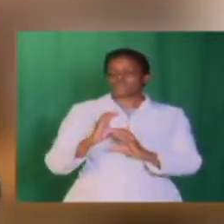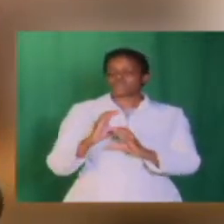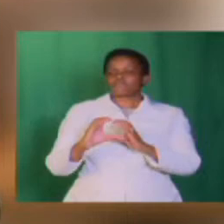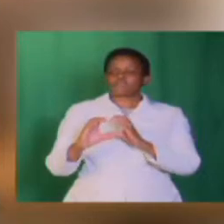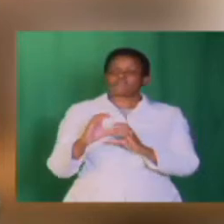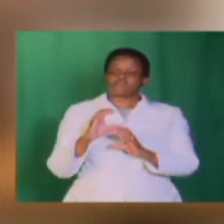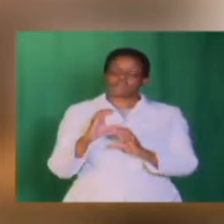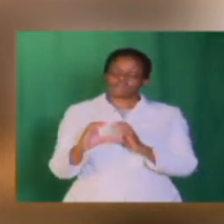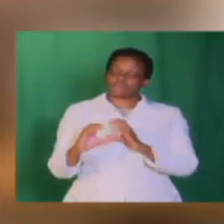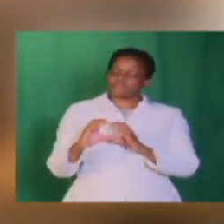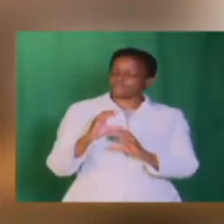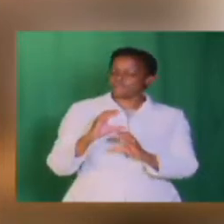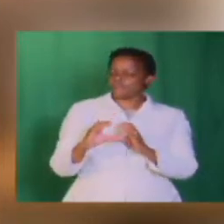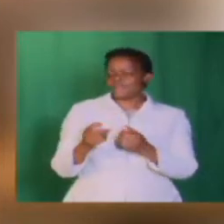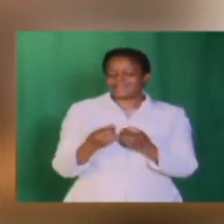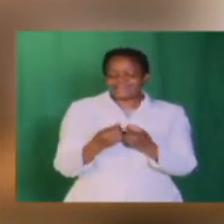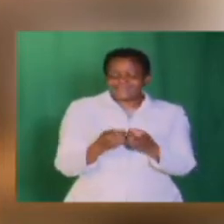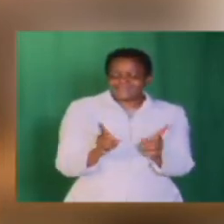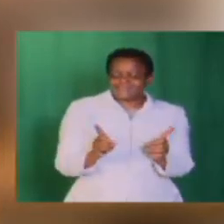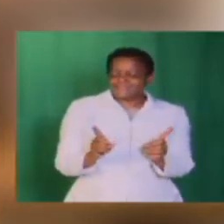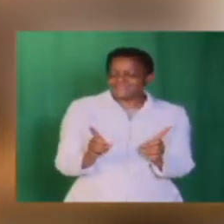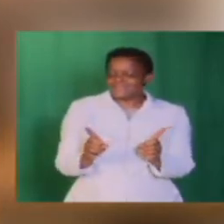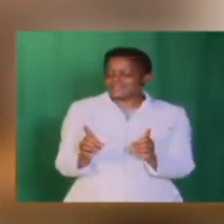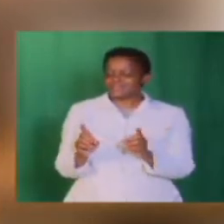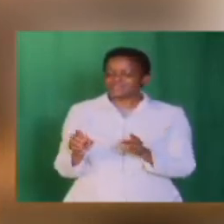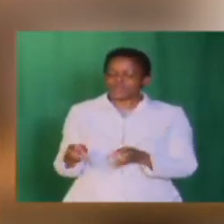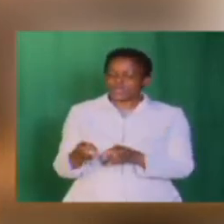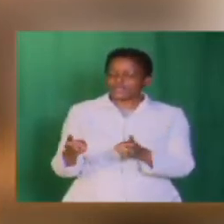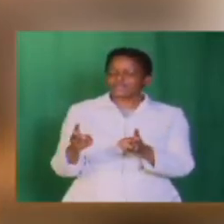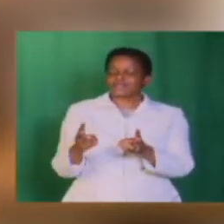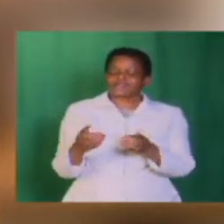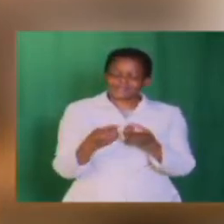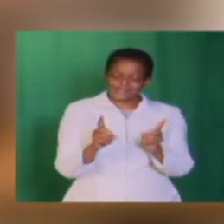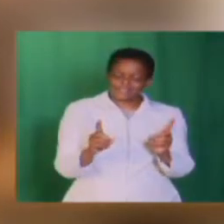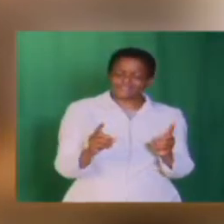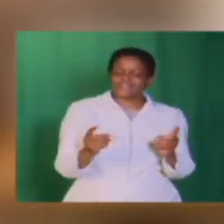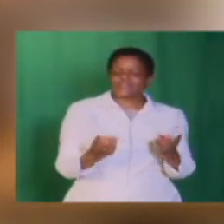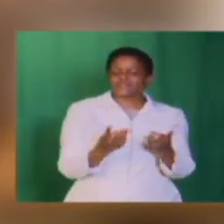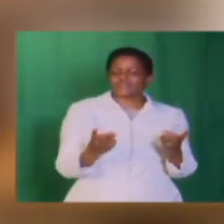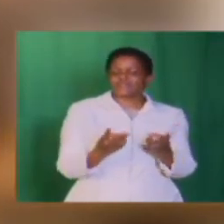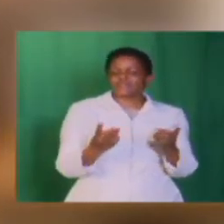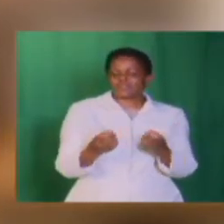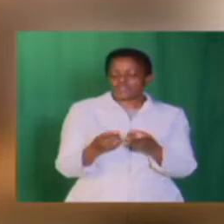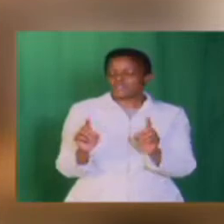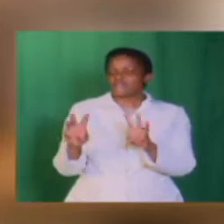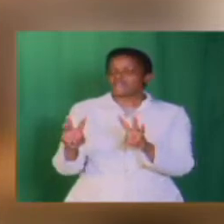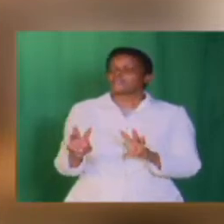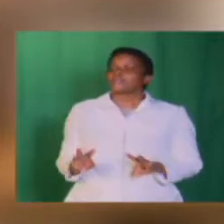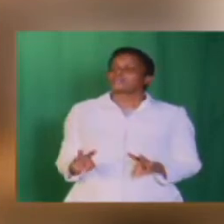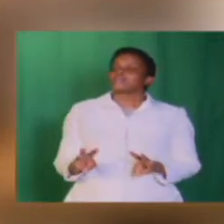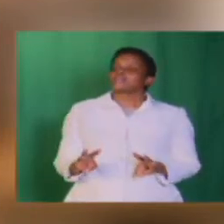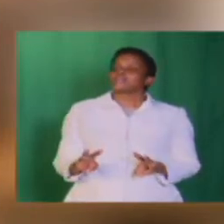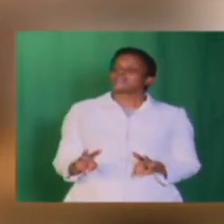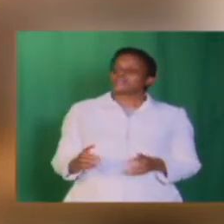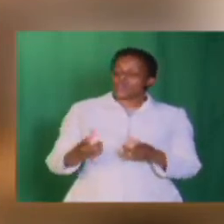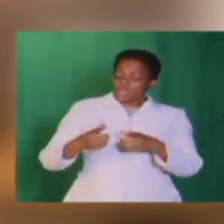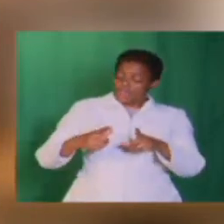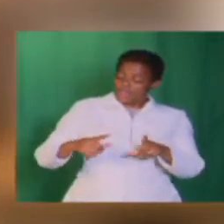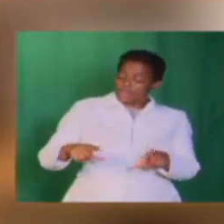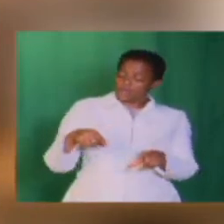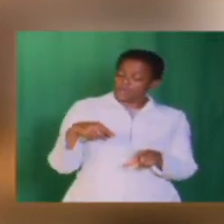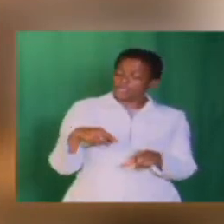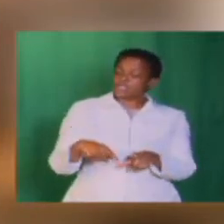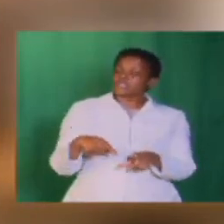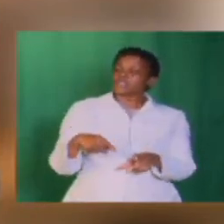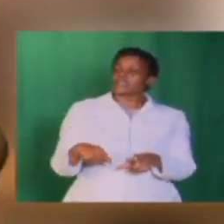in a conversation in different situations. So when we practice the language, when we speak in the language, we also